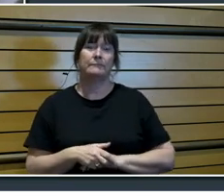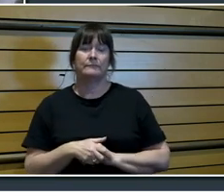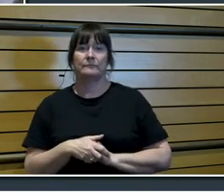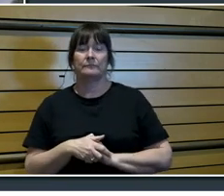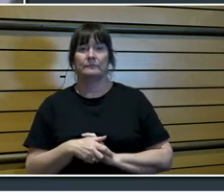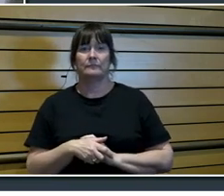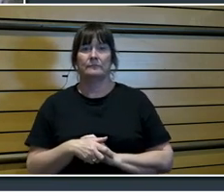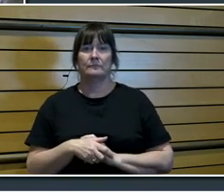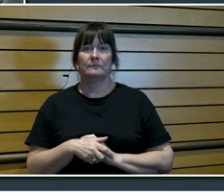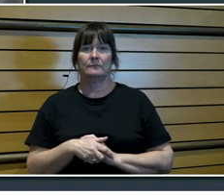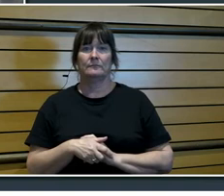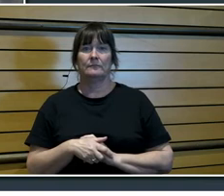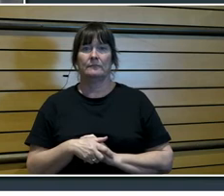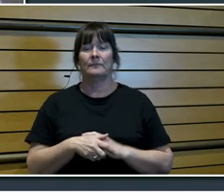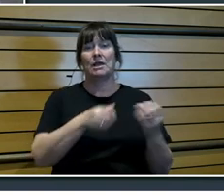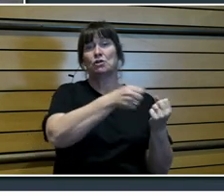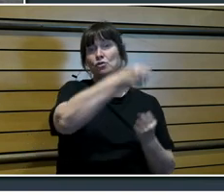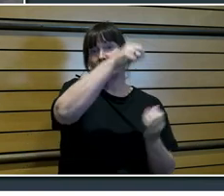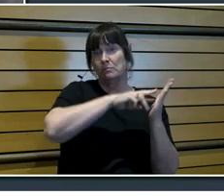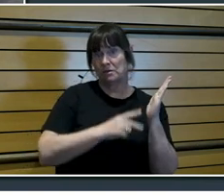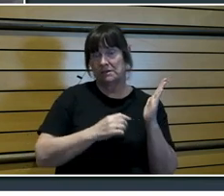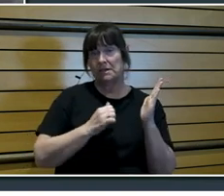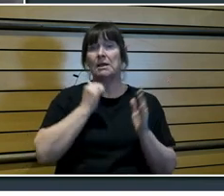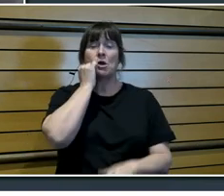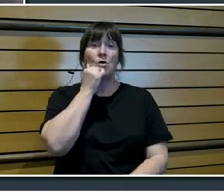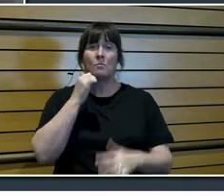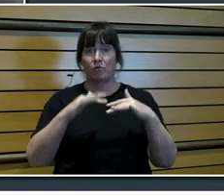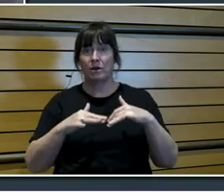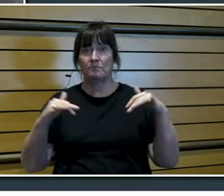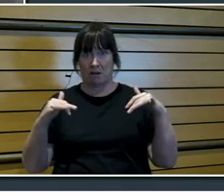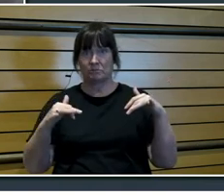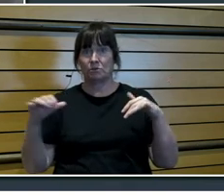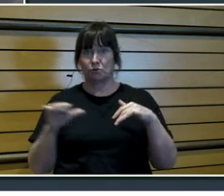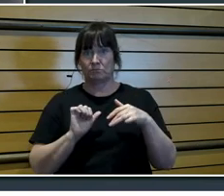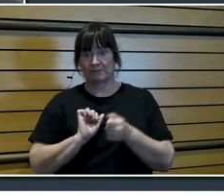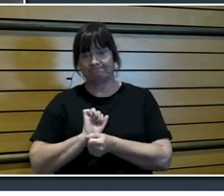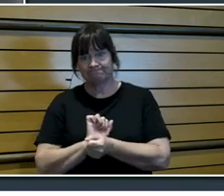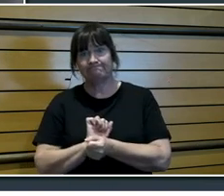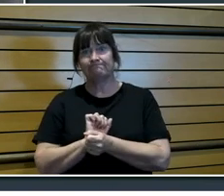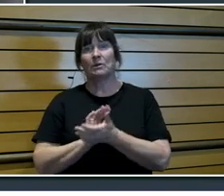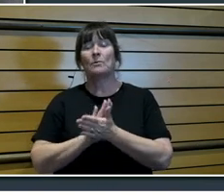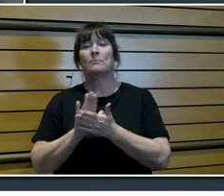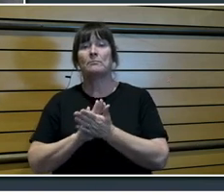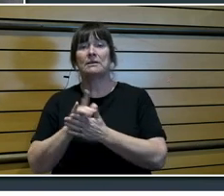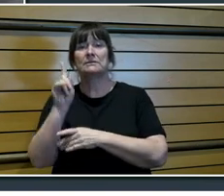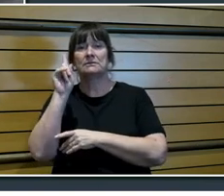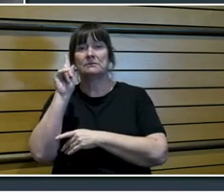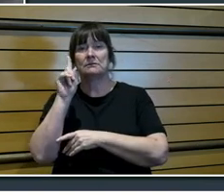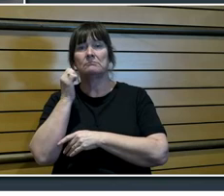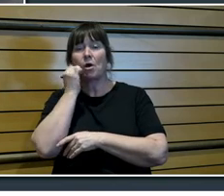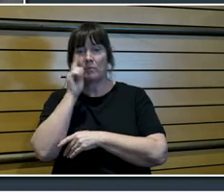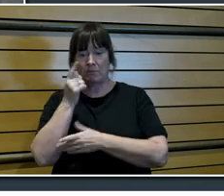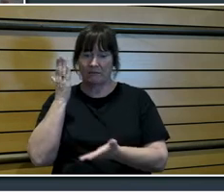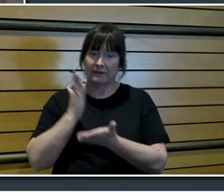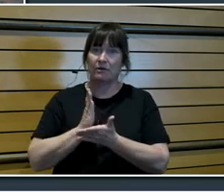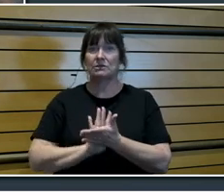So in our tiriti policy, the Māori parliamentary seats should be entrenched and tangata whenua should have guaranteed participation in local